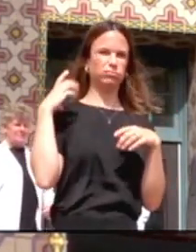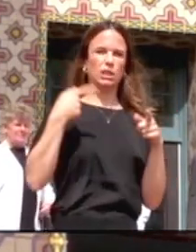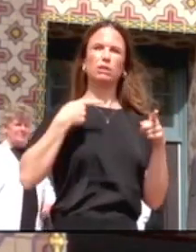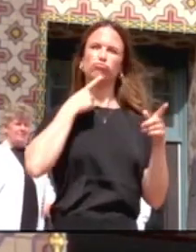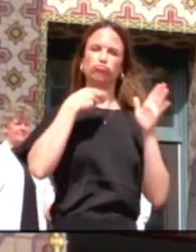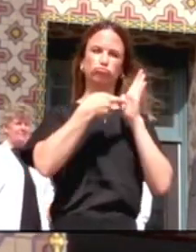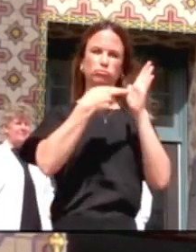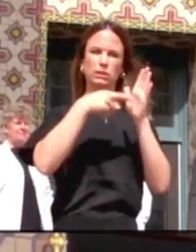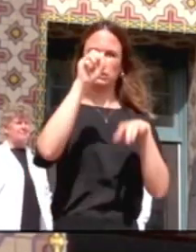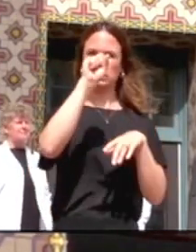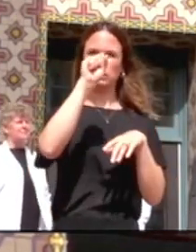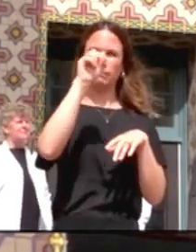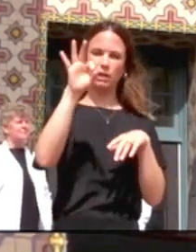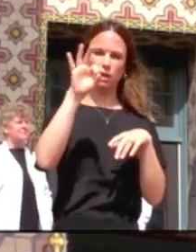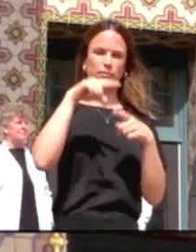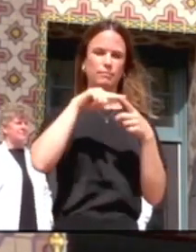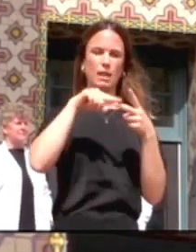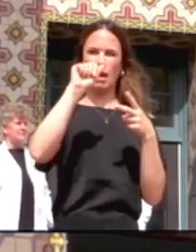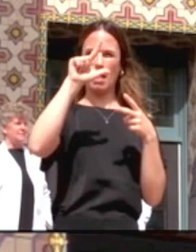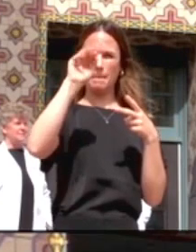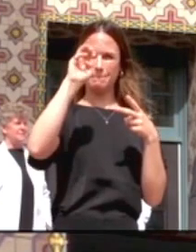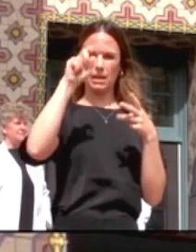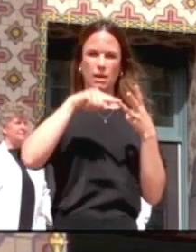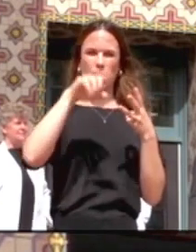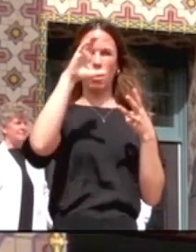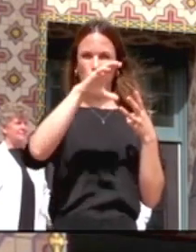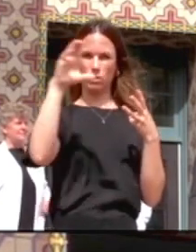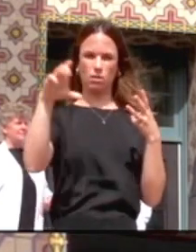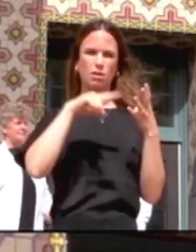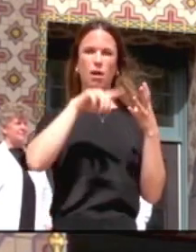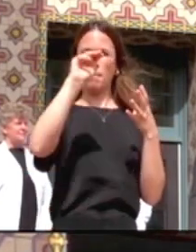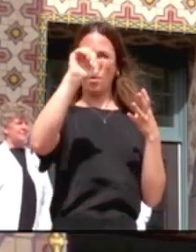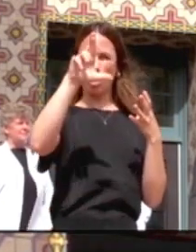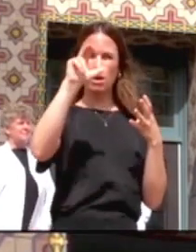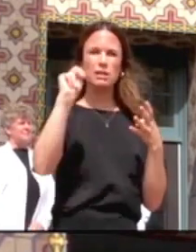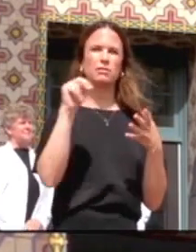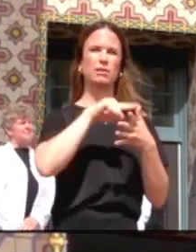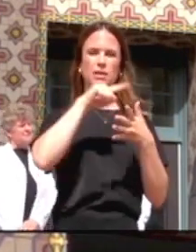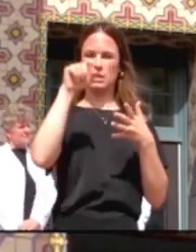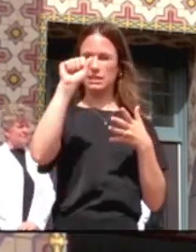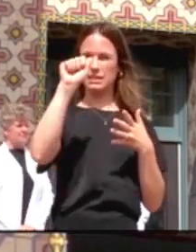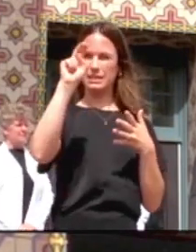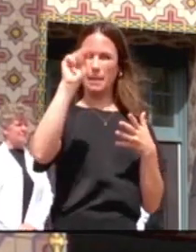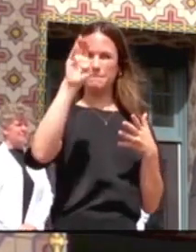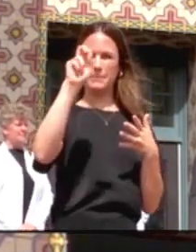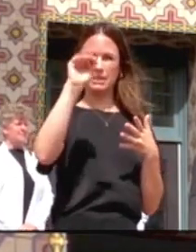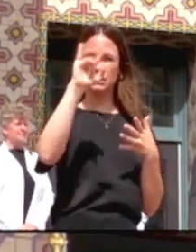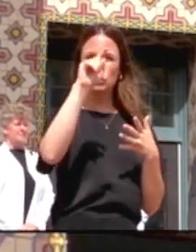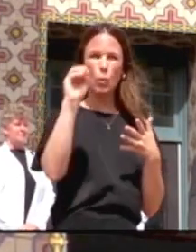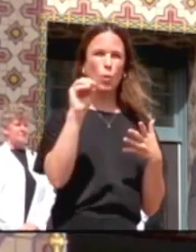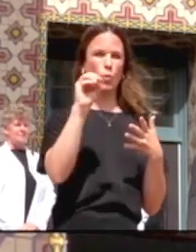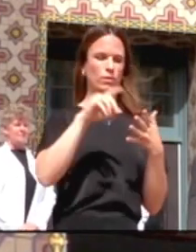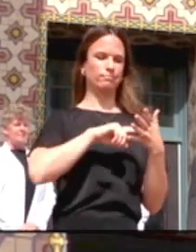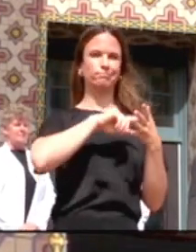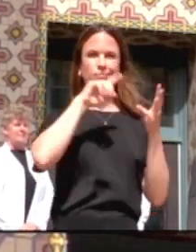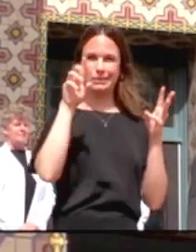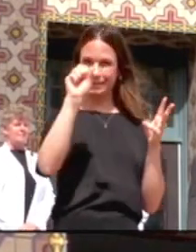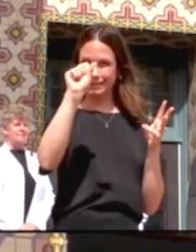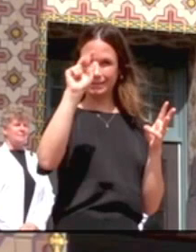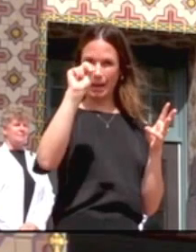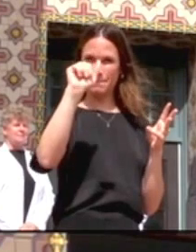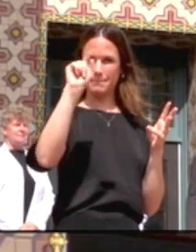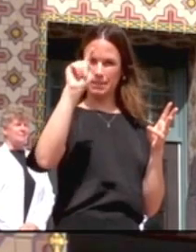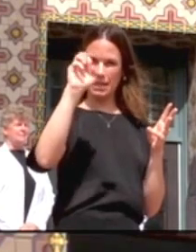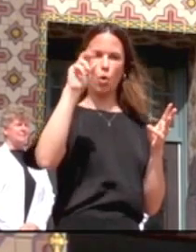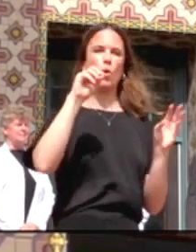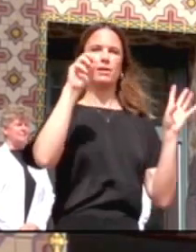Francisco, Alameda, Contra Costa, Marin, San Benito, San Mateo, Santa